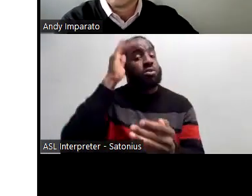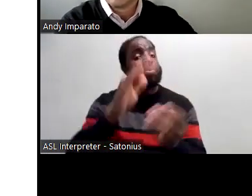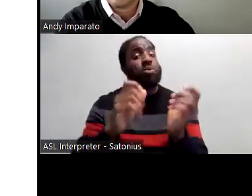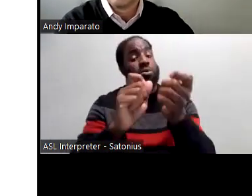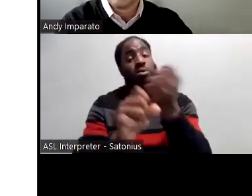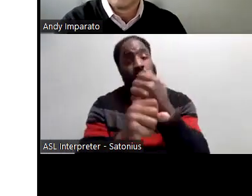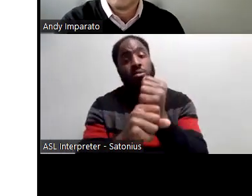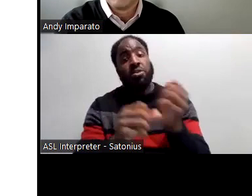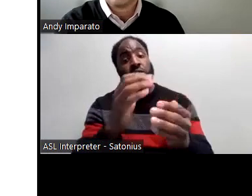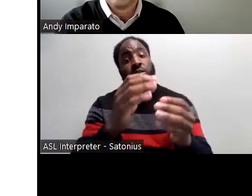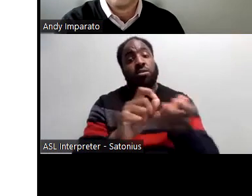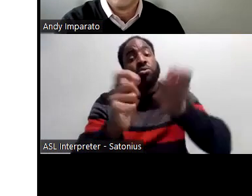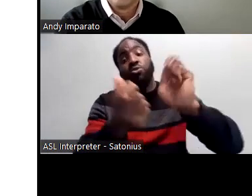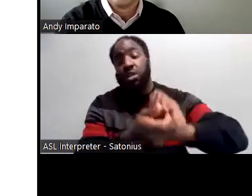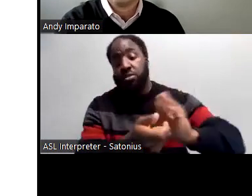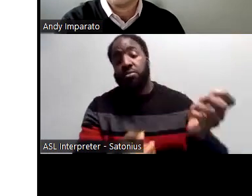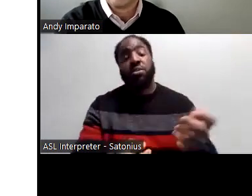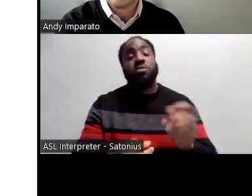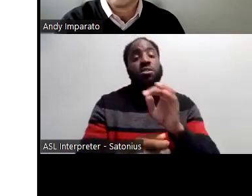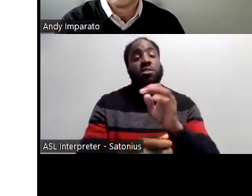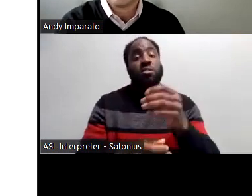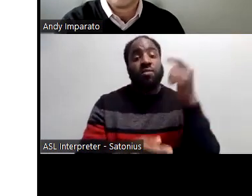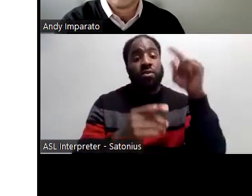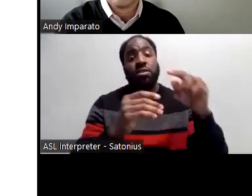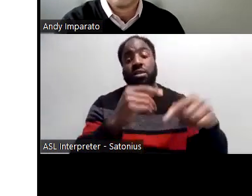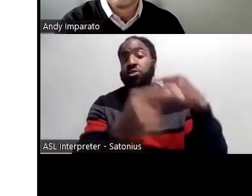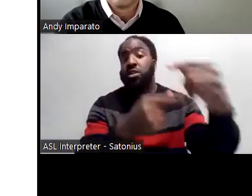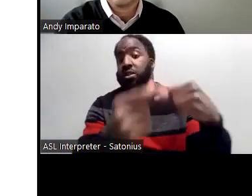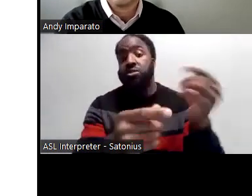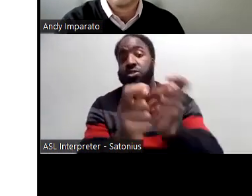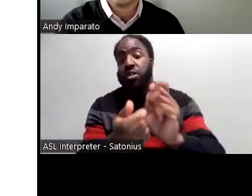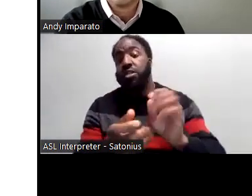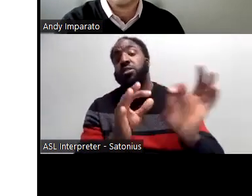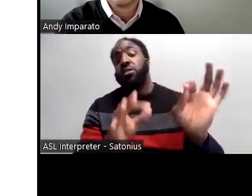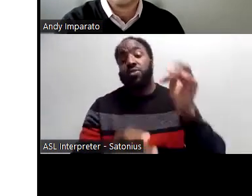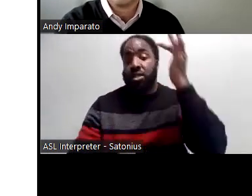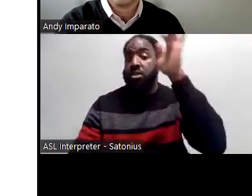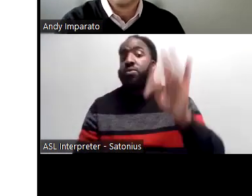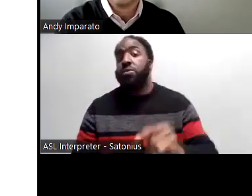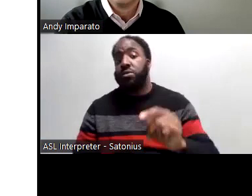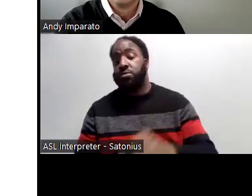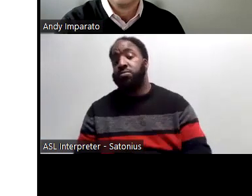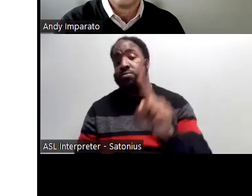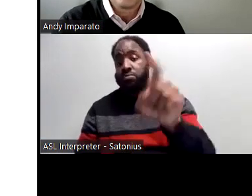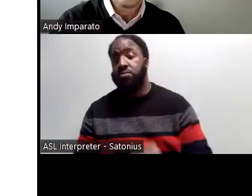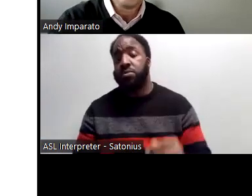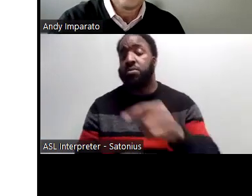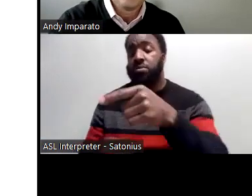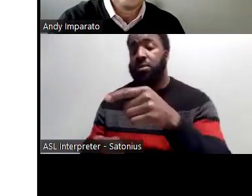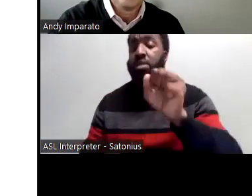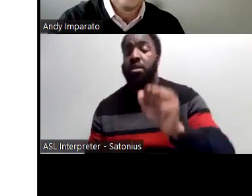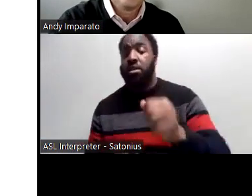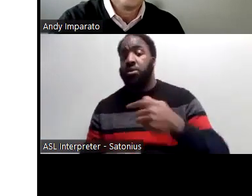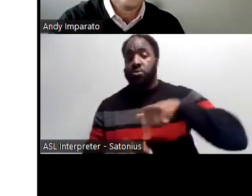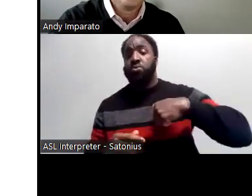transformational change or be kind of generational change for California. Yeah, we did